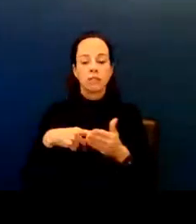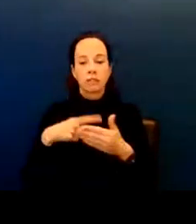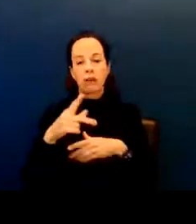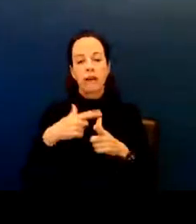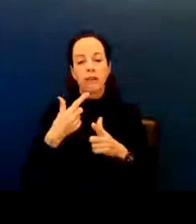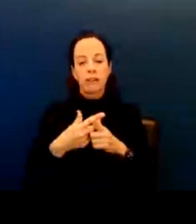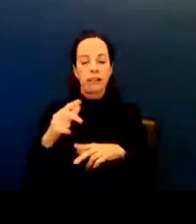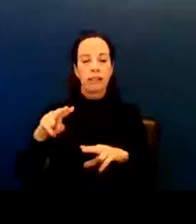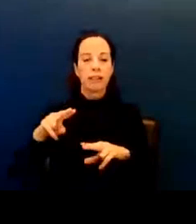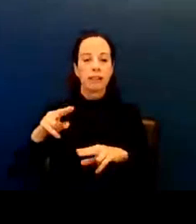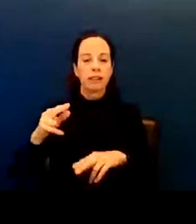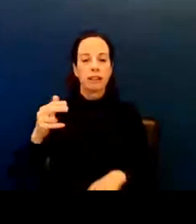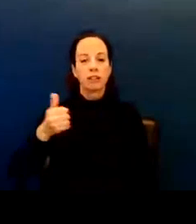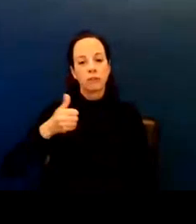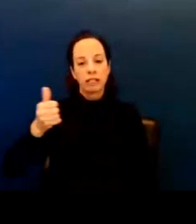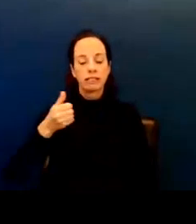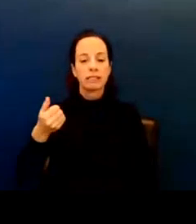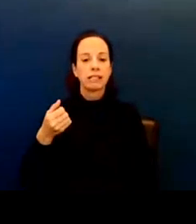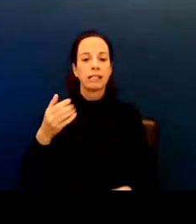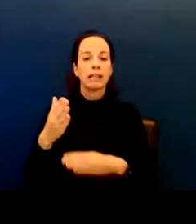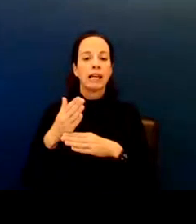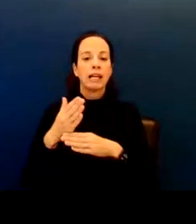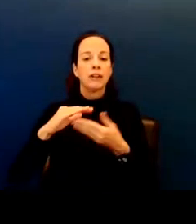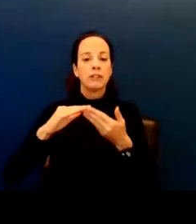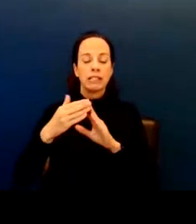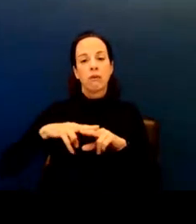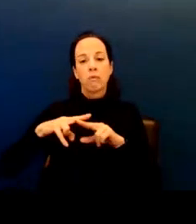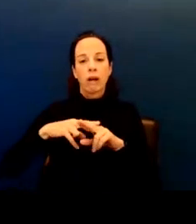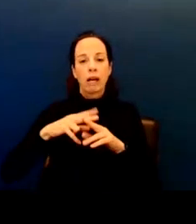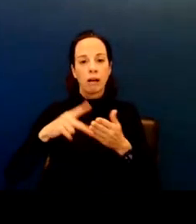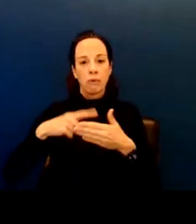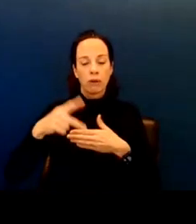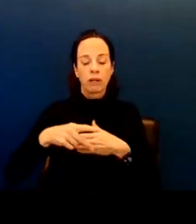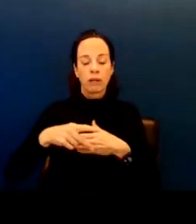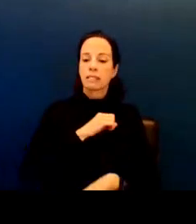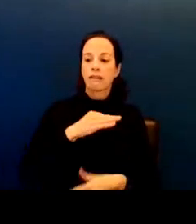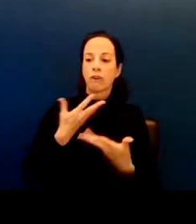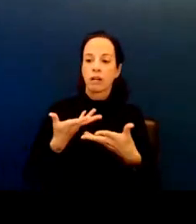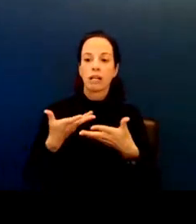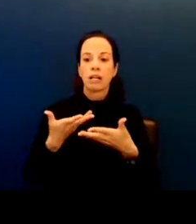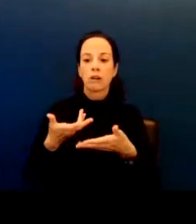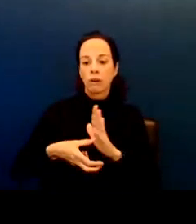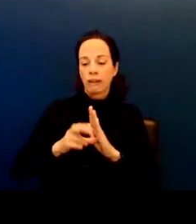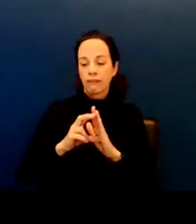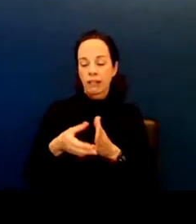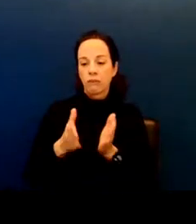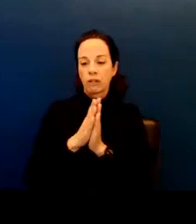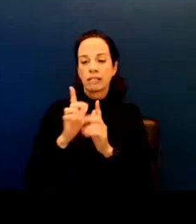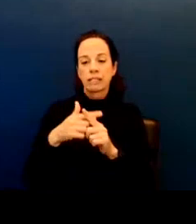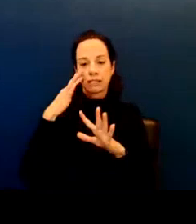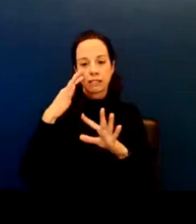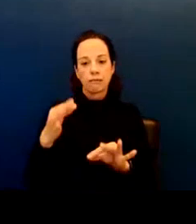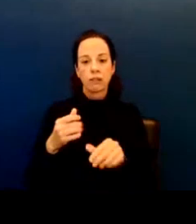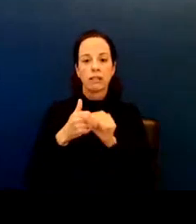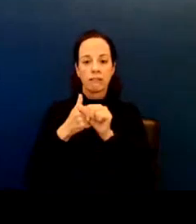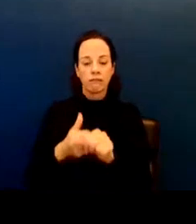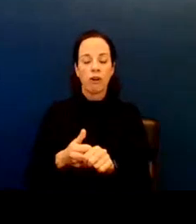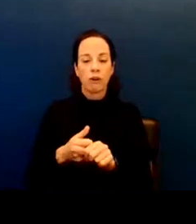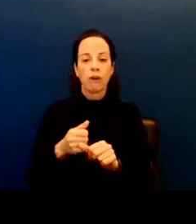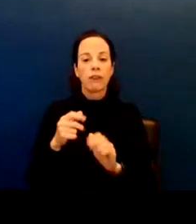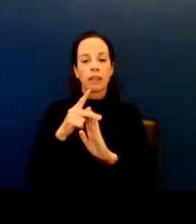Rail Capital Program. Staff has reviewed these requests and determined they are consistent with the program guidelines.